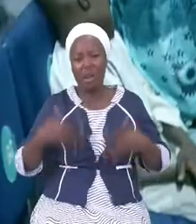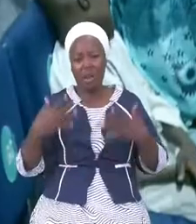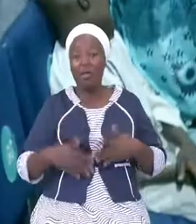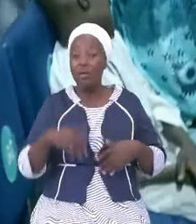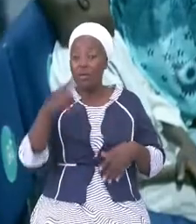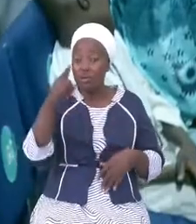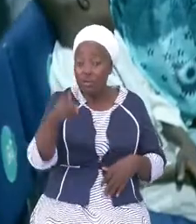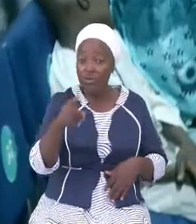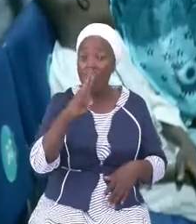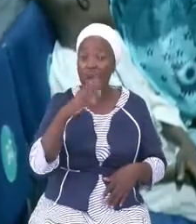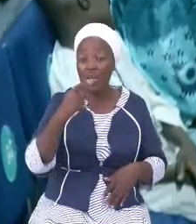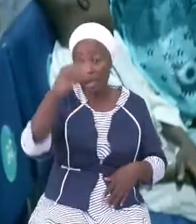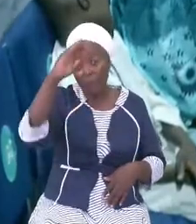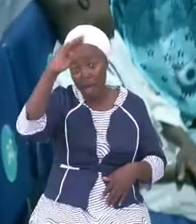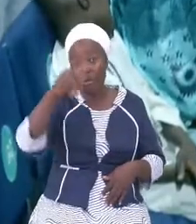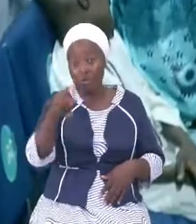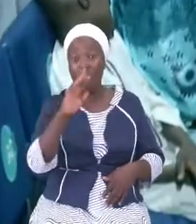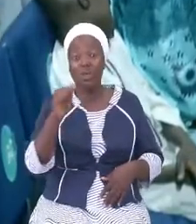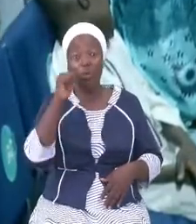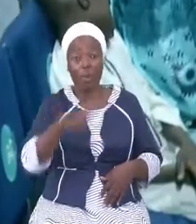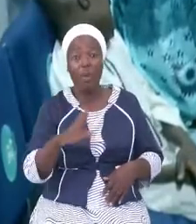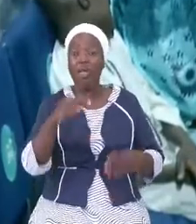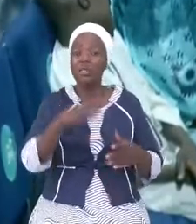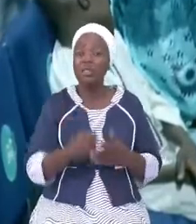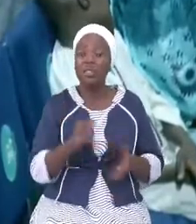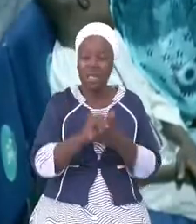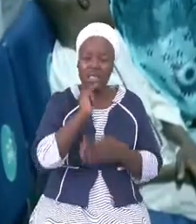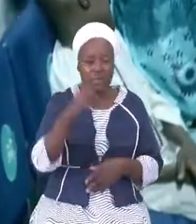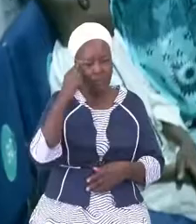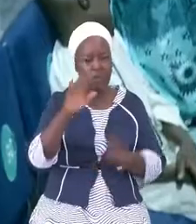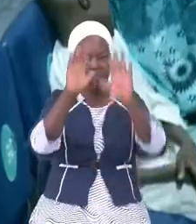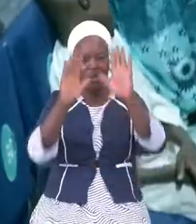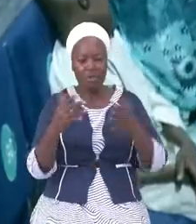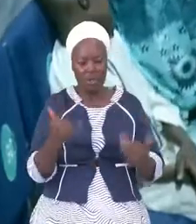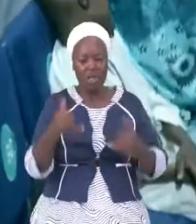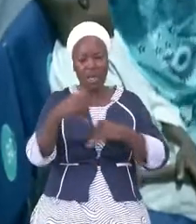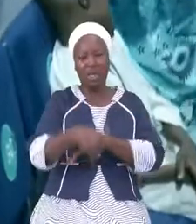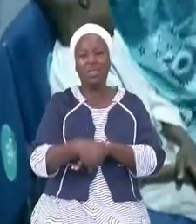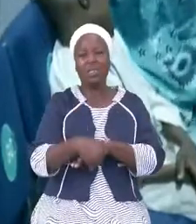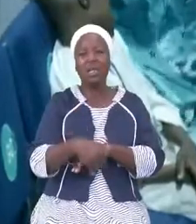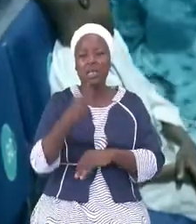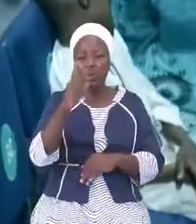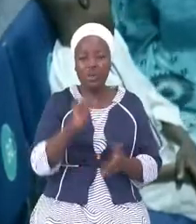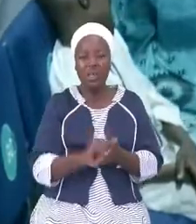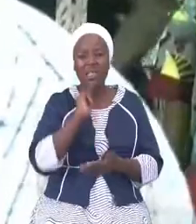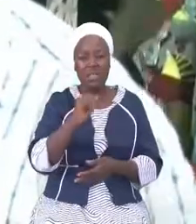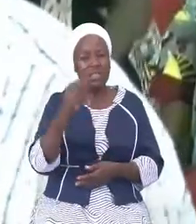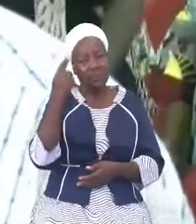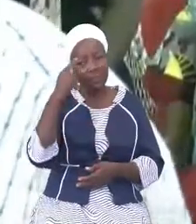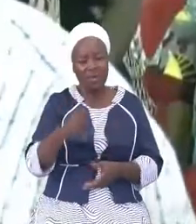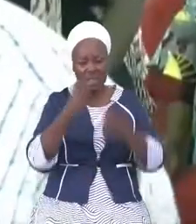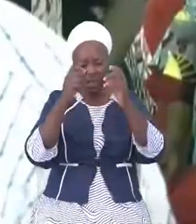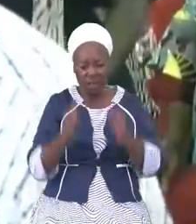the man, you are the woman, the candidate for miracle, the candidate for the